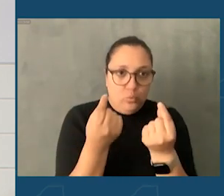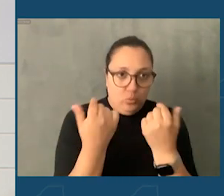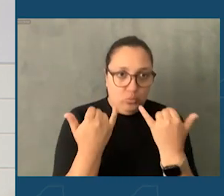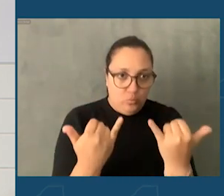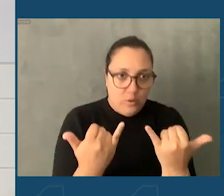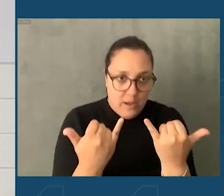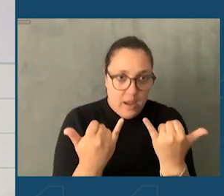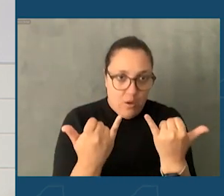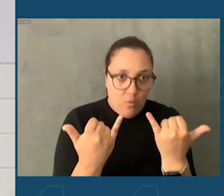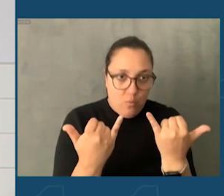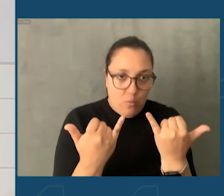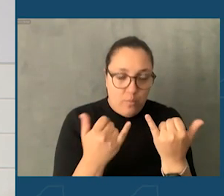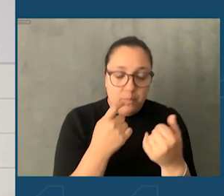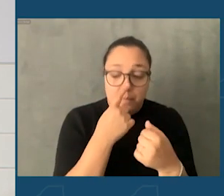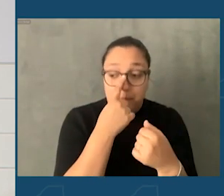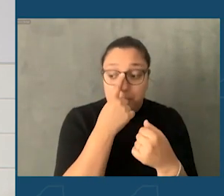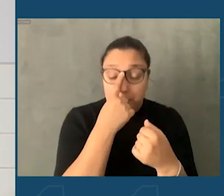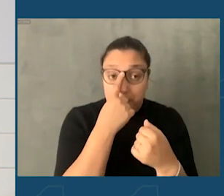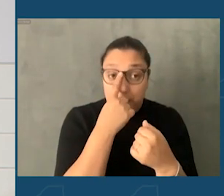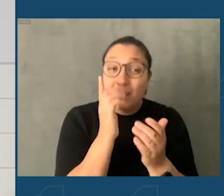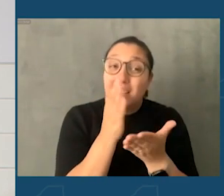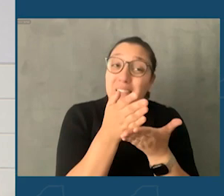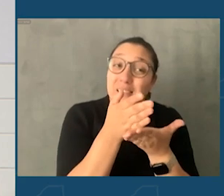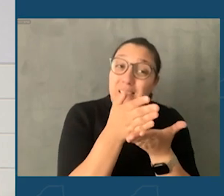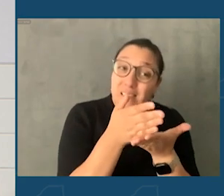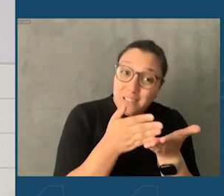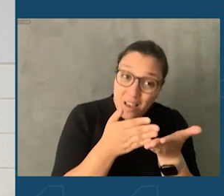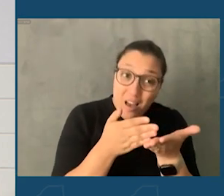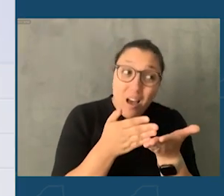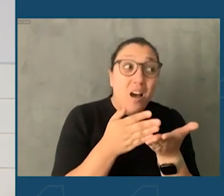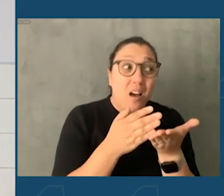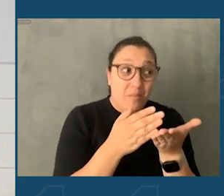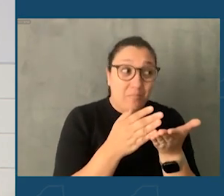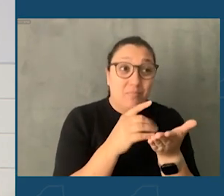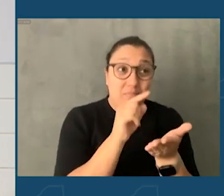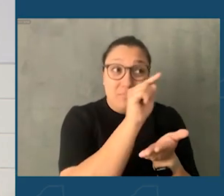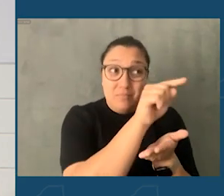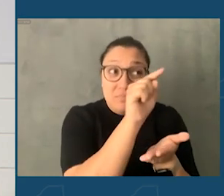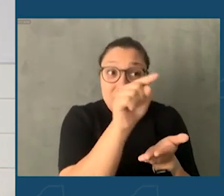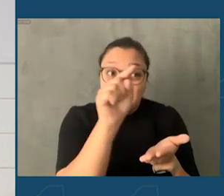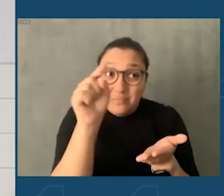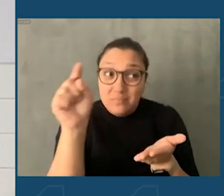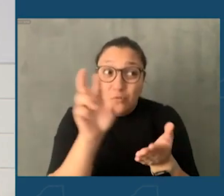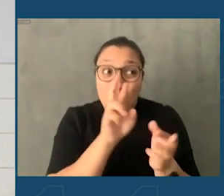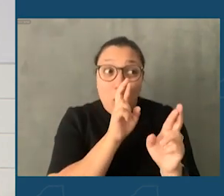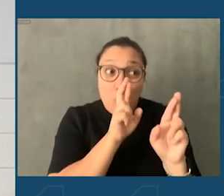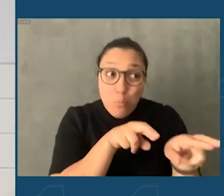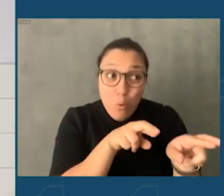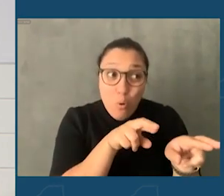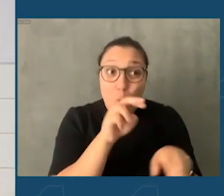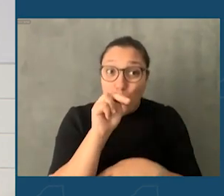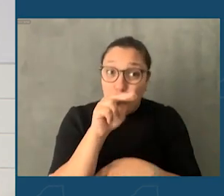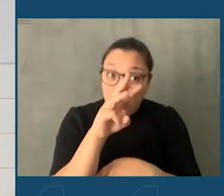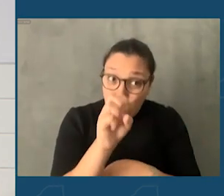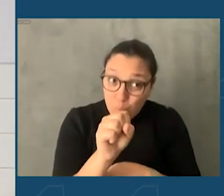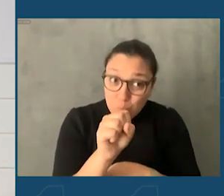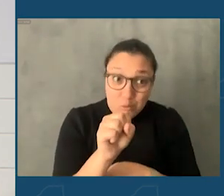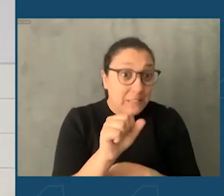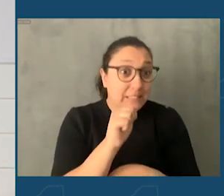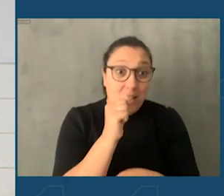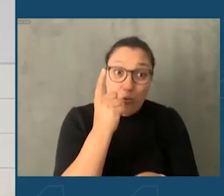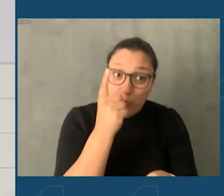Some of the reporting is not reflecting that, and it is unfair to the people of this city.